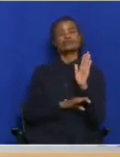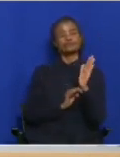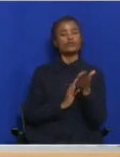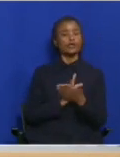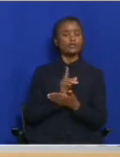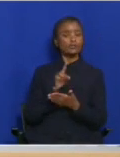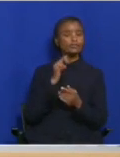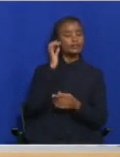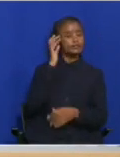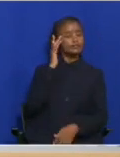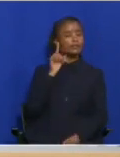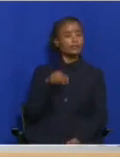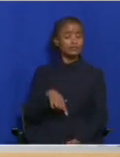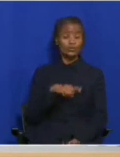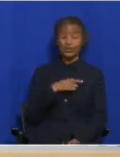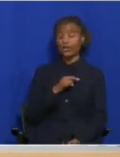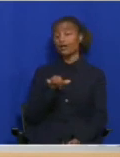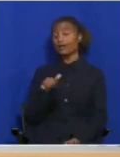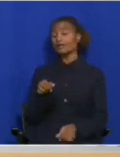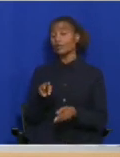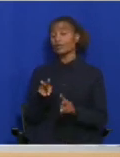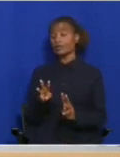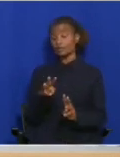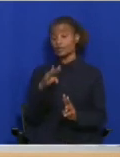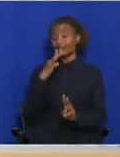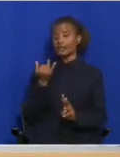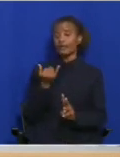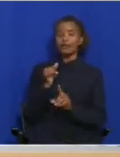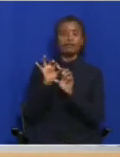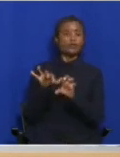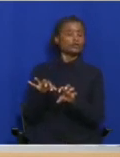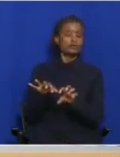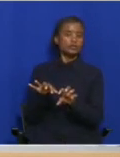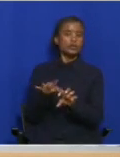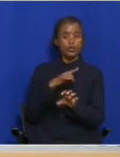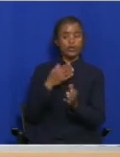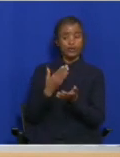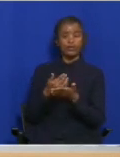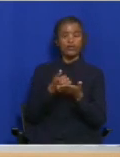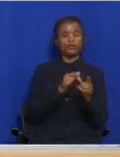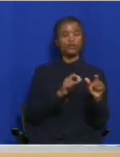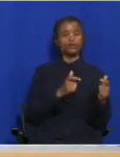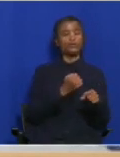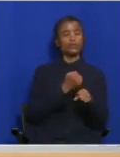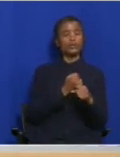can nonetheless enable the Commission to do its job, then we would argue from the perspective of proportionality